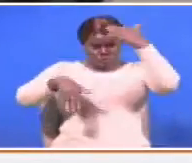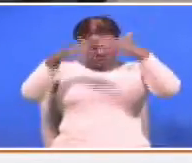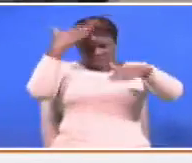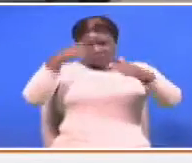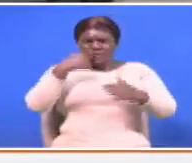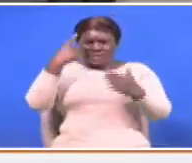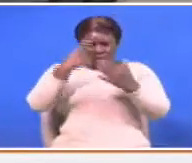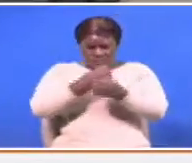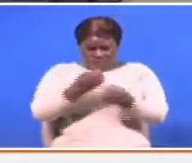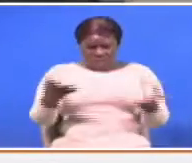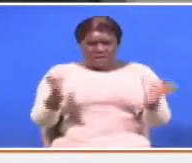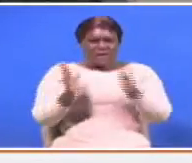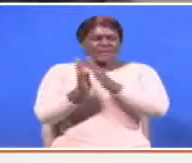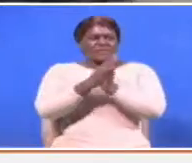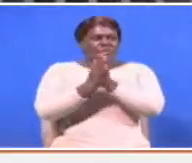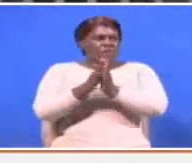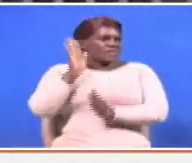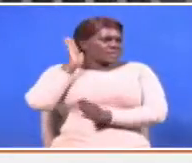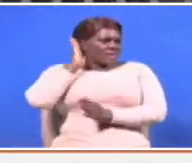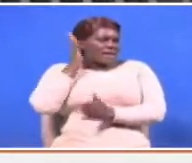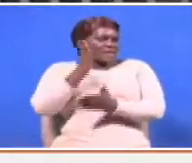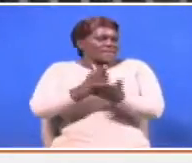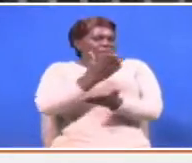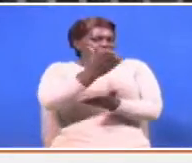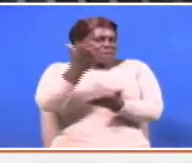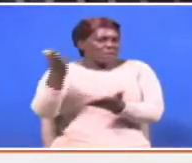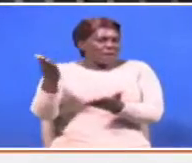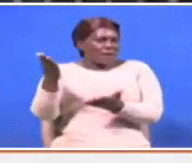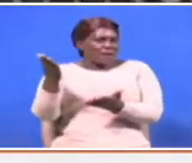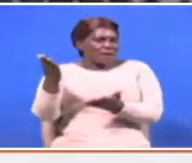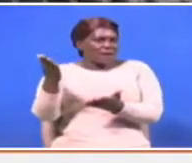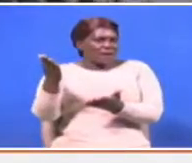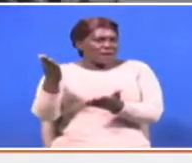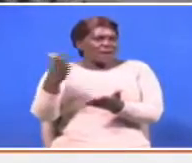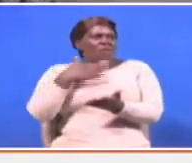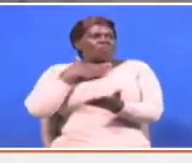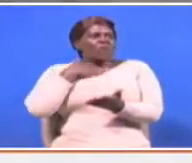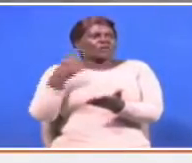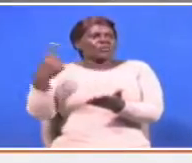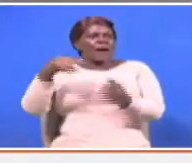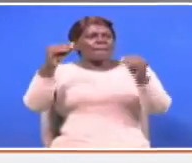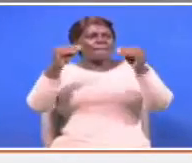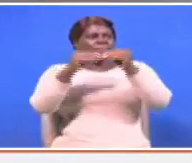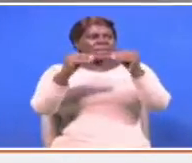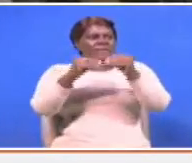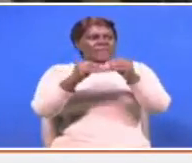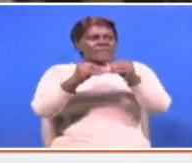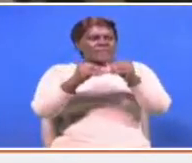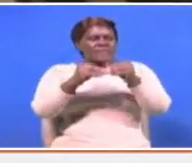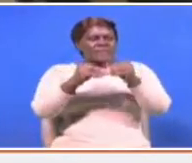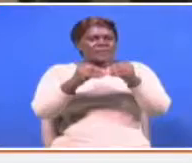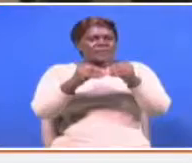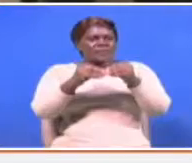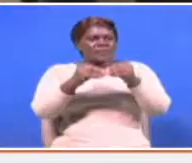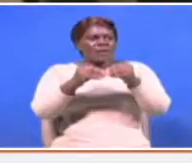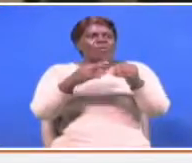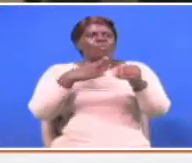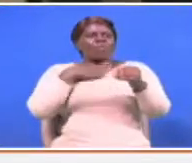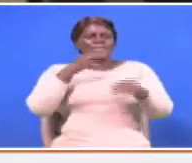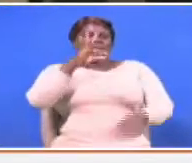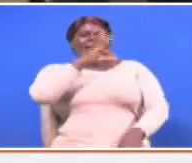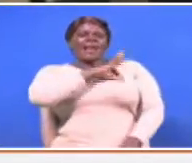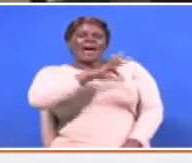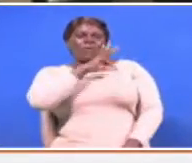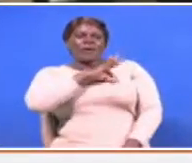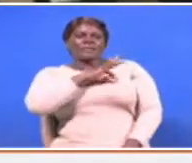tell you the stories that we hear. Some of them being, you know, they want to come for a meeting because that's all they do now. They want